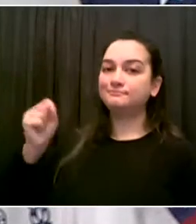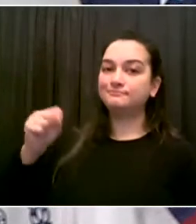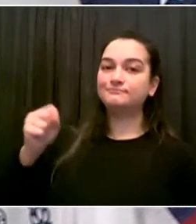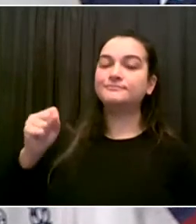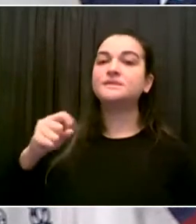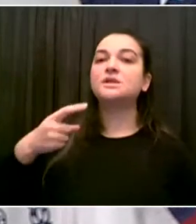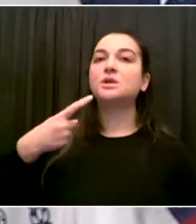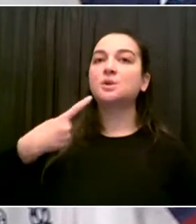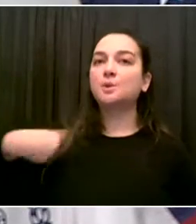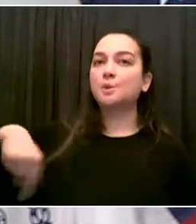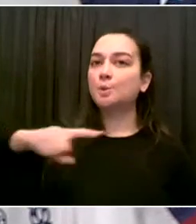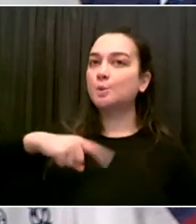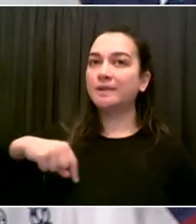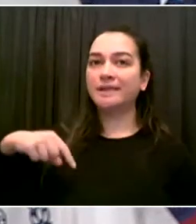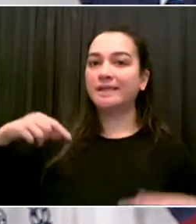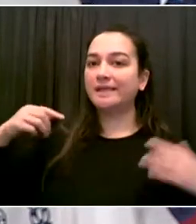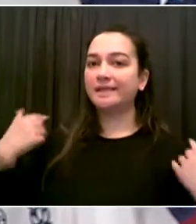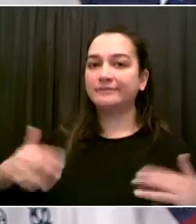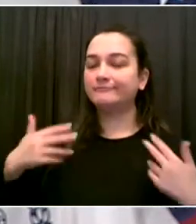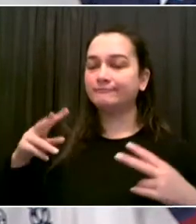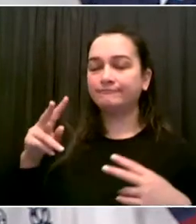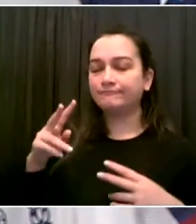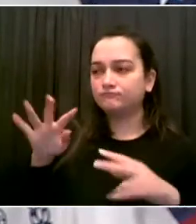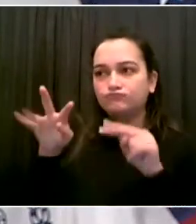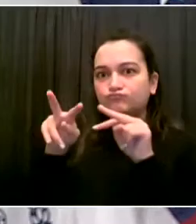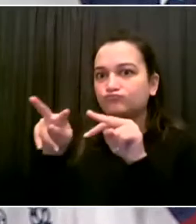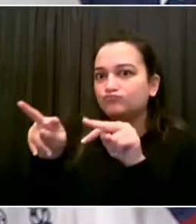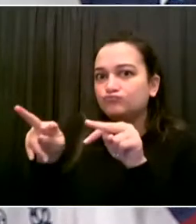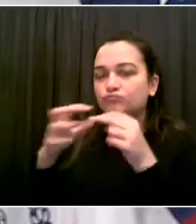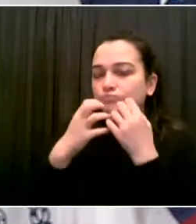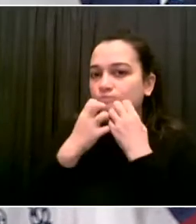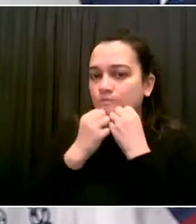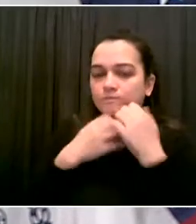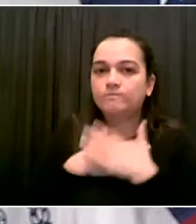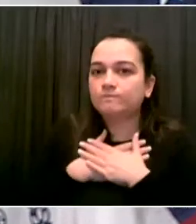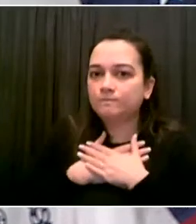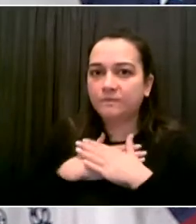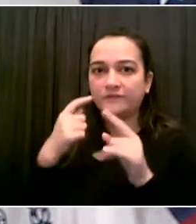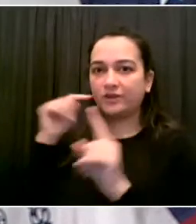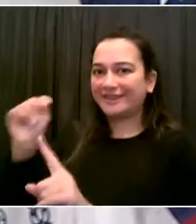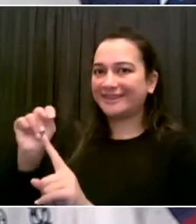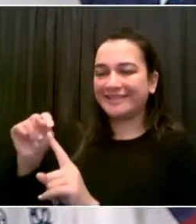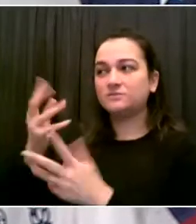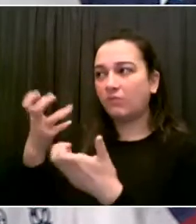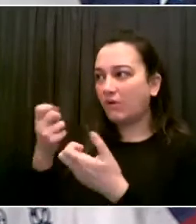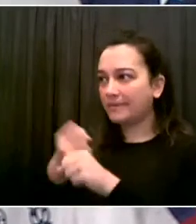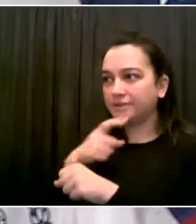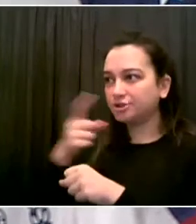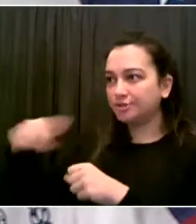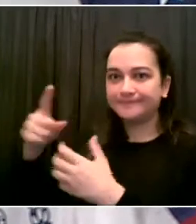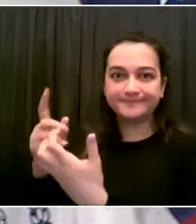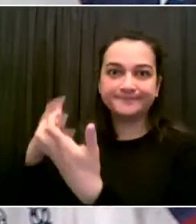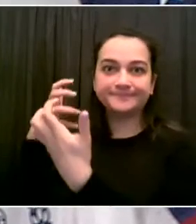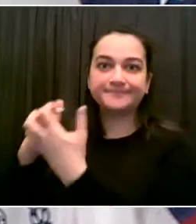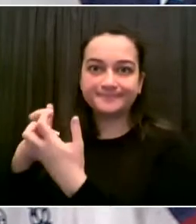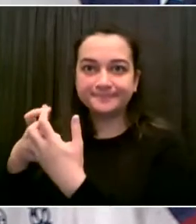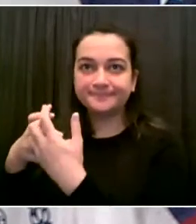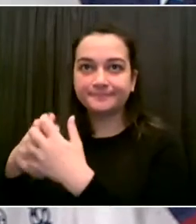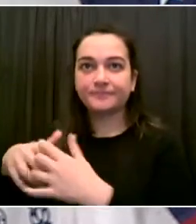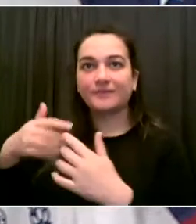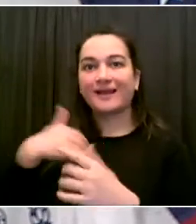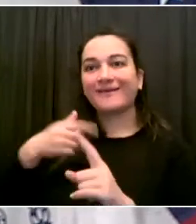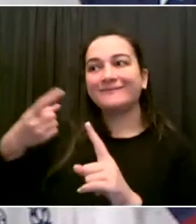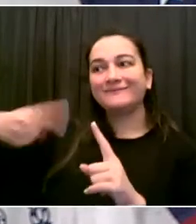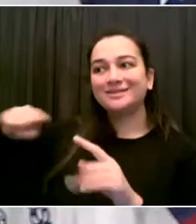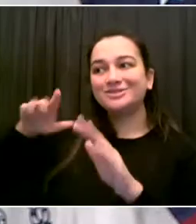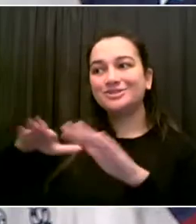lot when there's not a pandemic. The pandemic has exacerbated the challenges of these families deeply. We want to really be there to support them, and we understand how